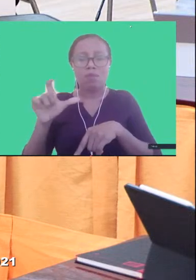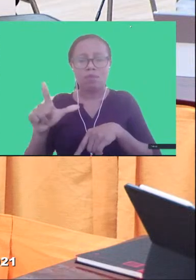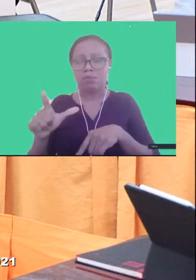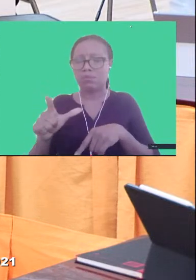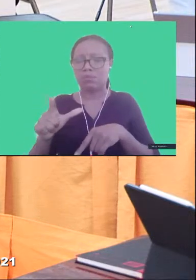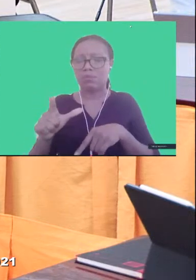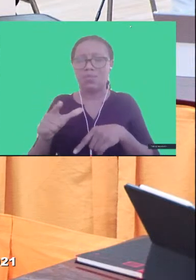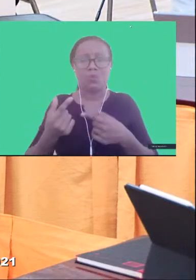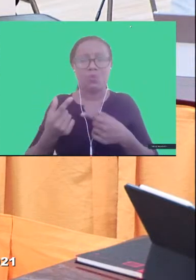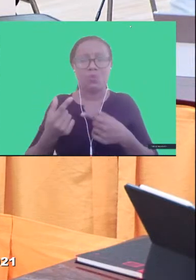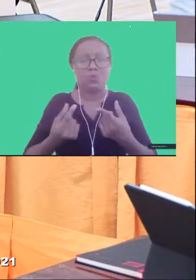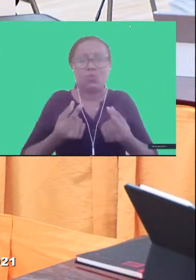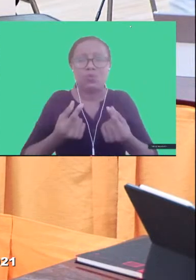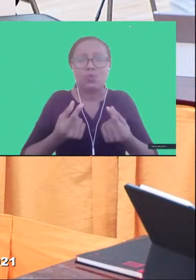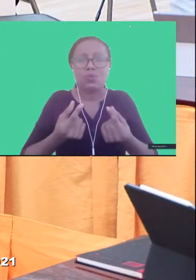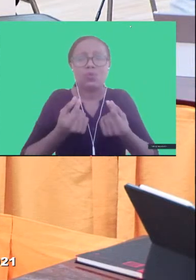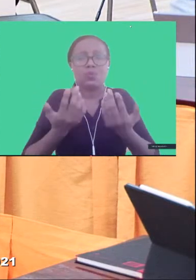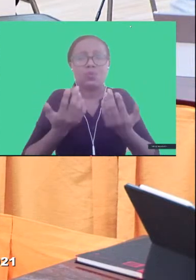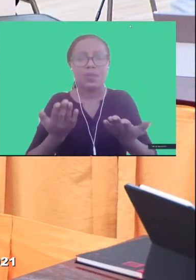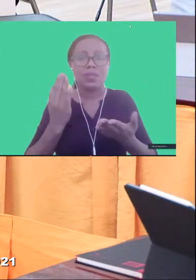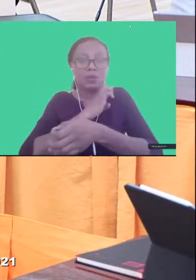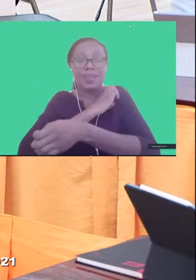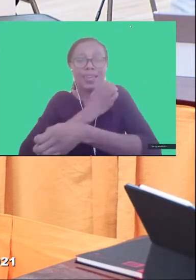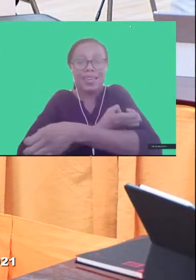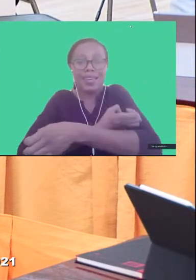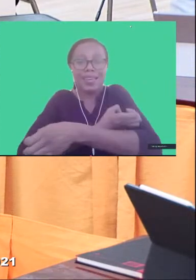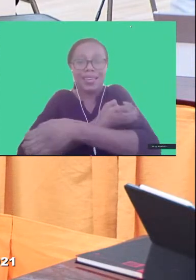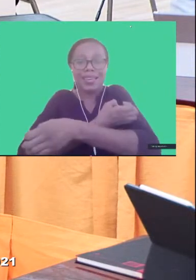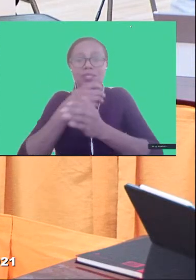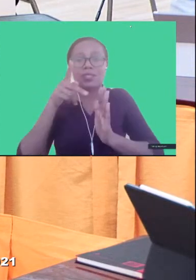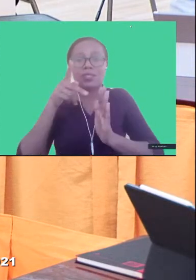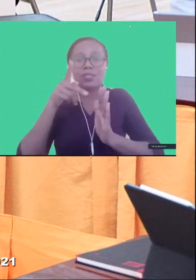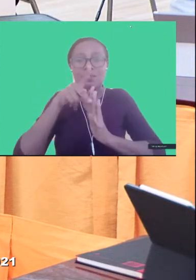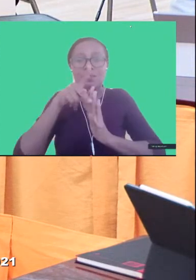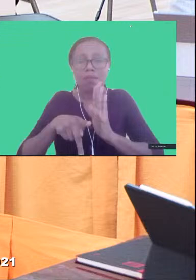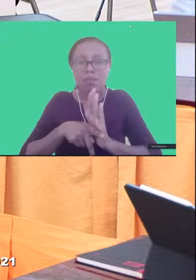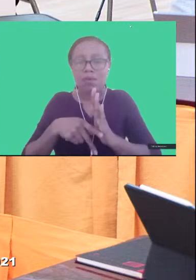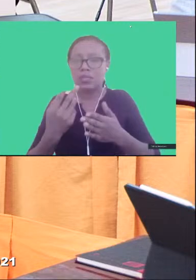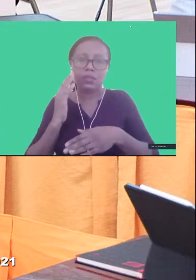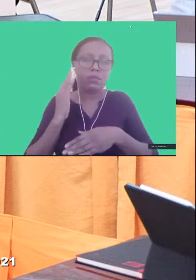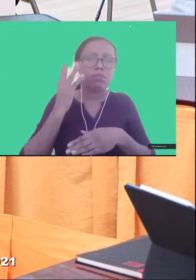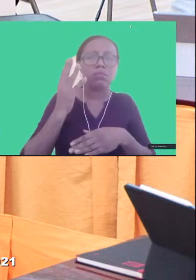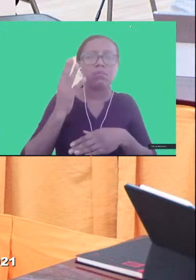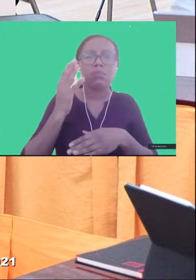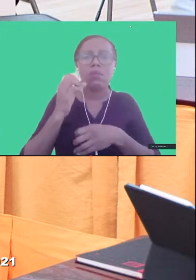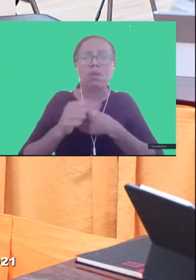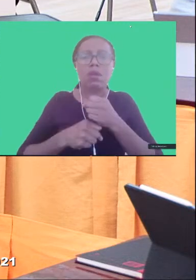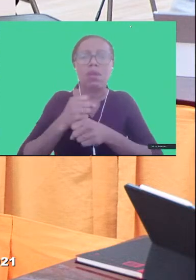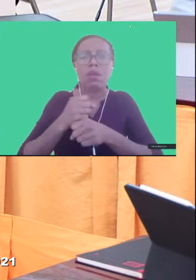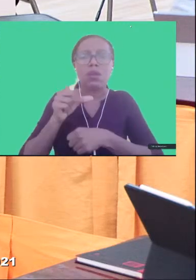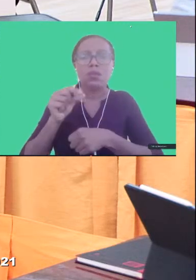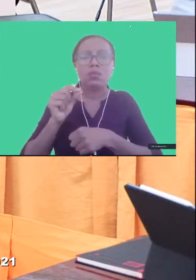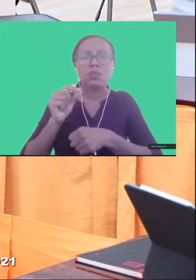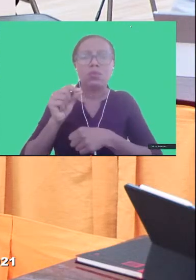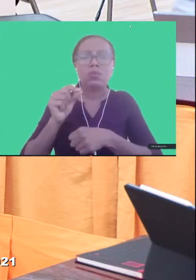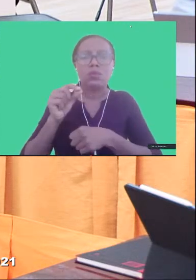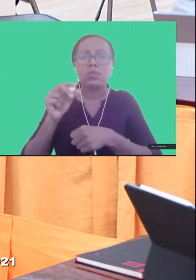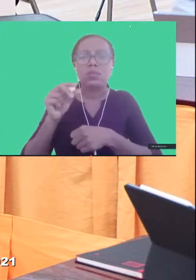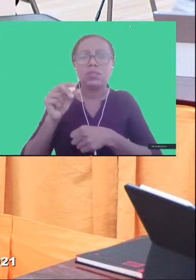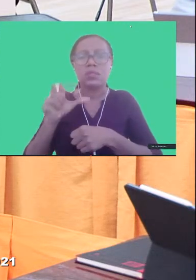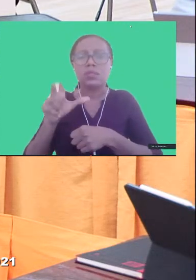policy that looks out to 2030, where we by that time,